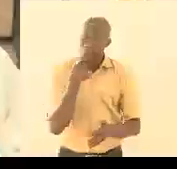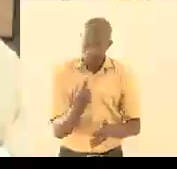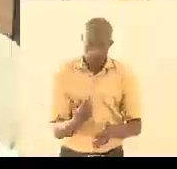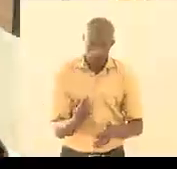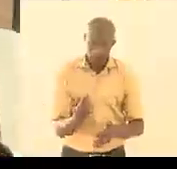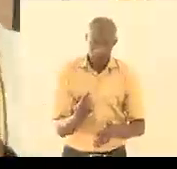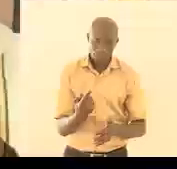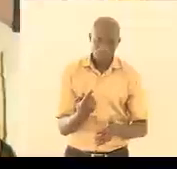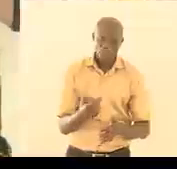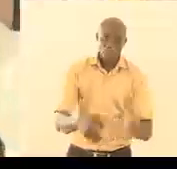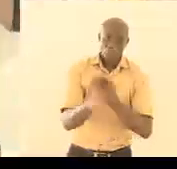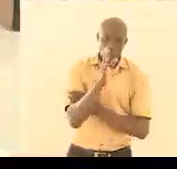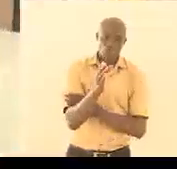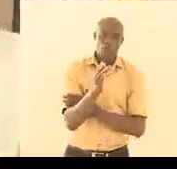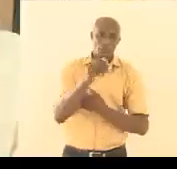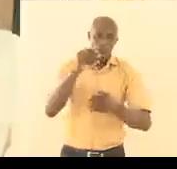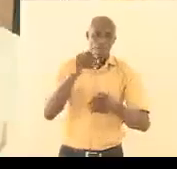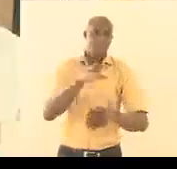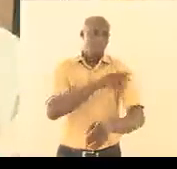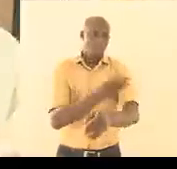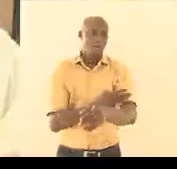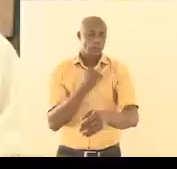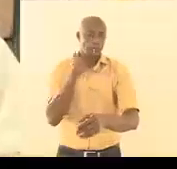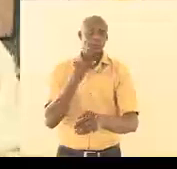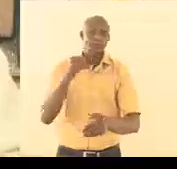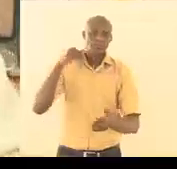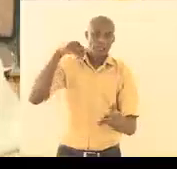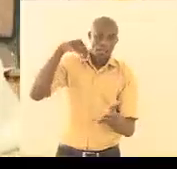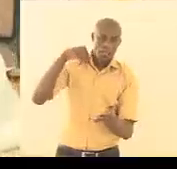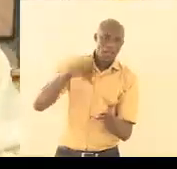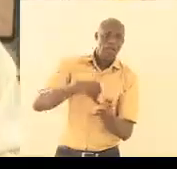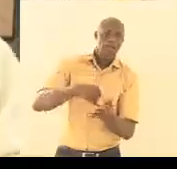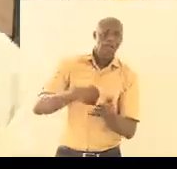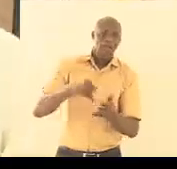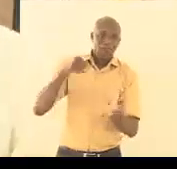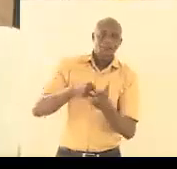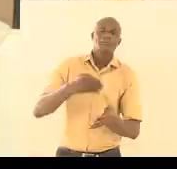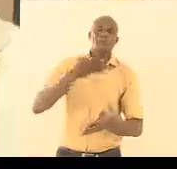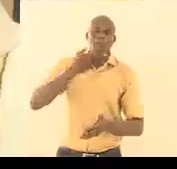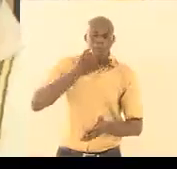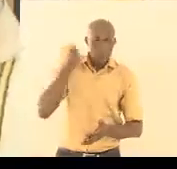God's power is at work at its best in weakness.